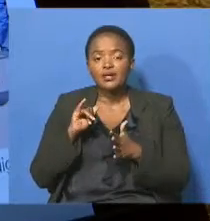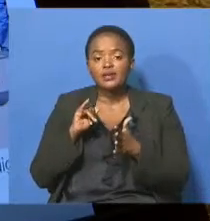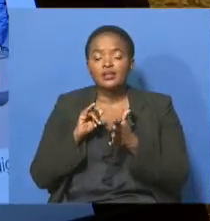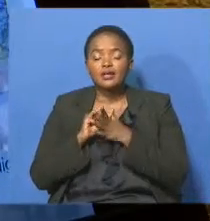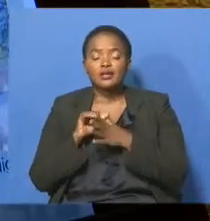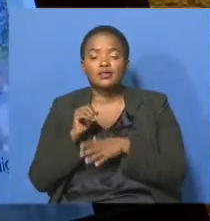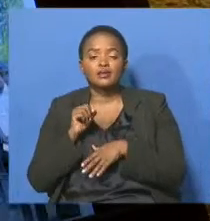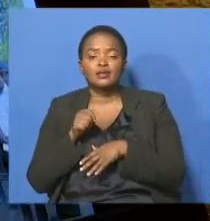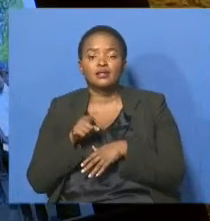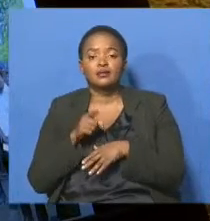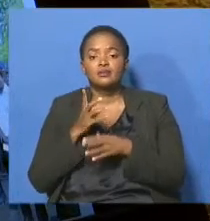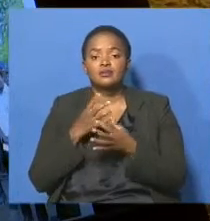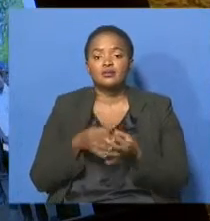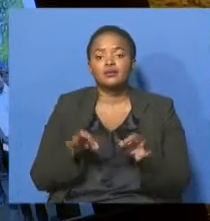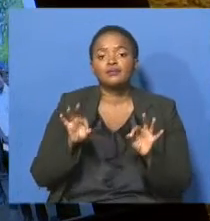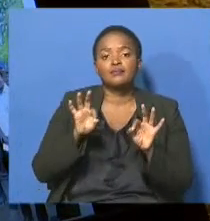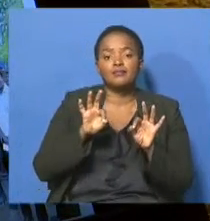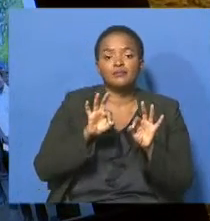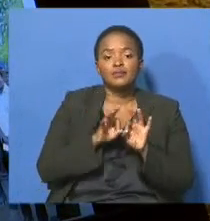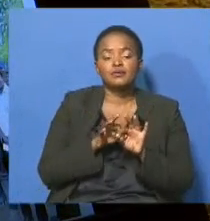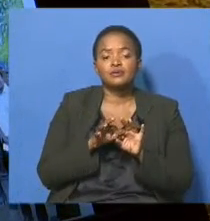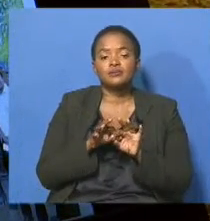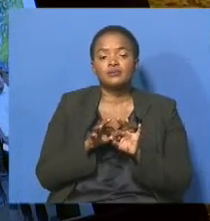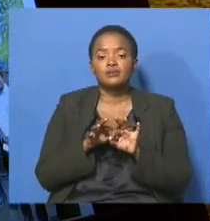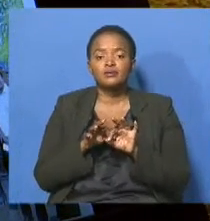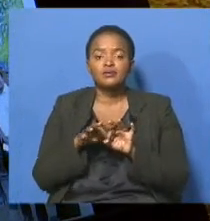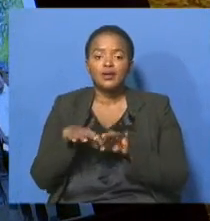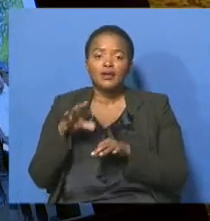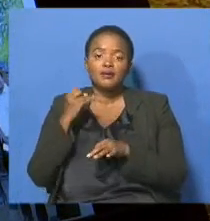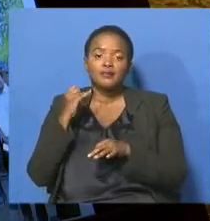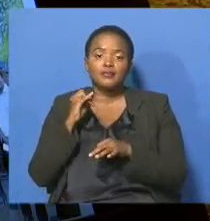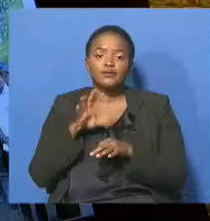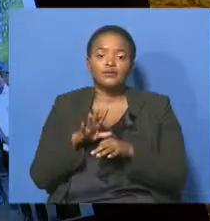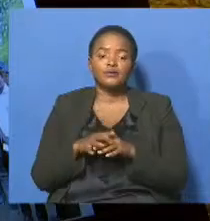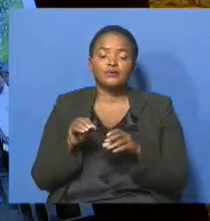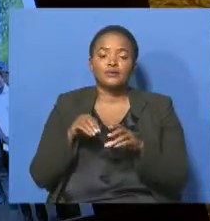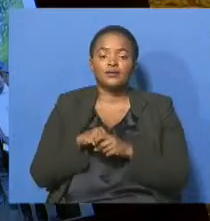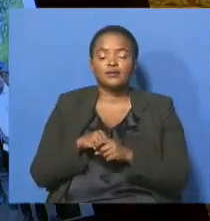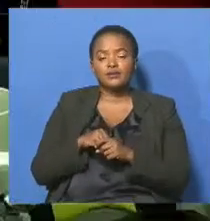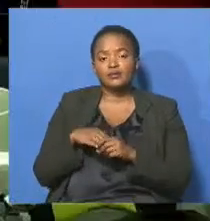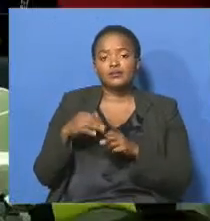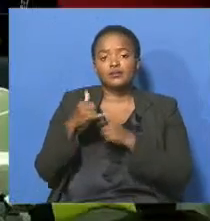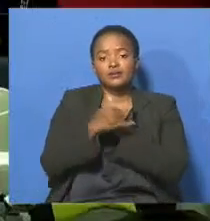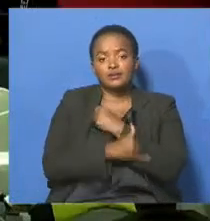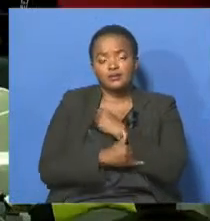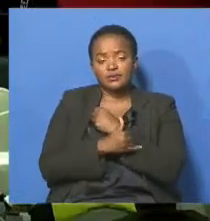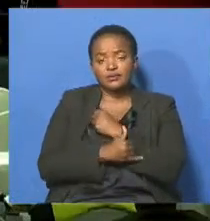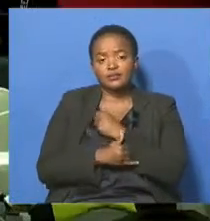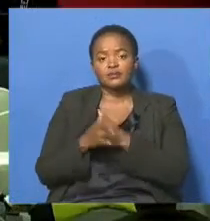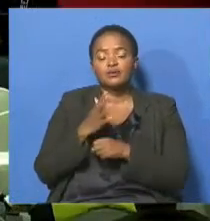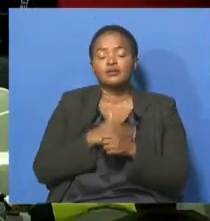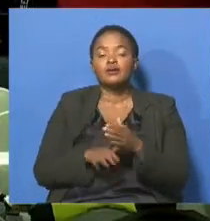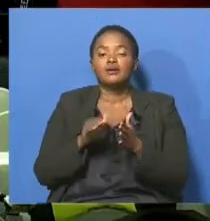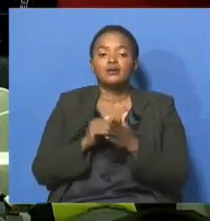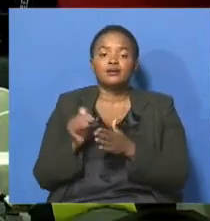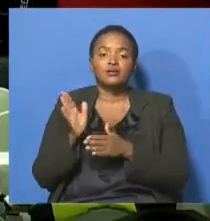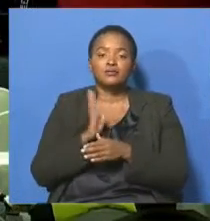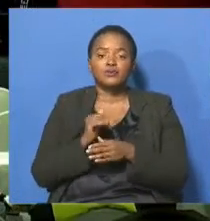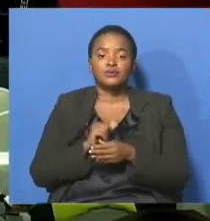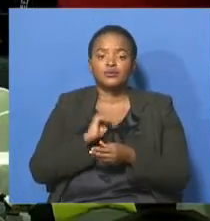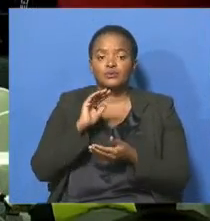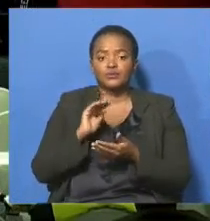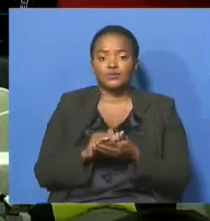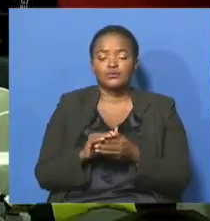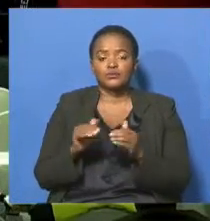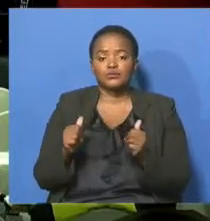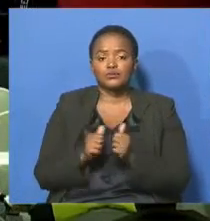actually been very, very productive in our country. The construction of bases to reduce the